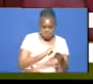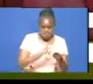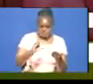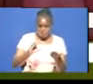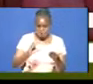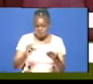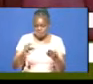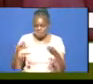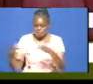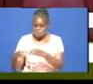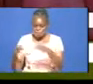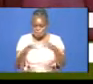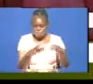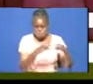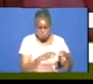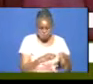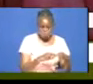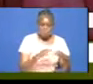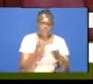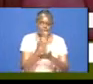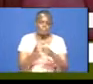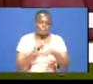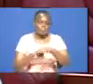and sometimes even the ministry